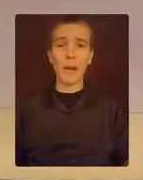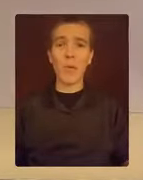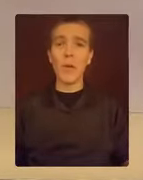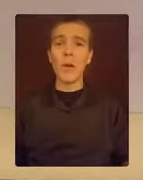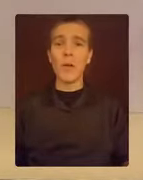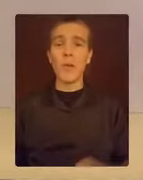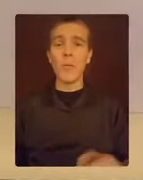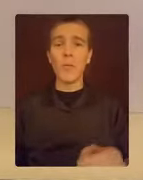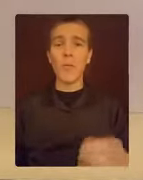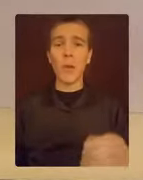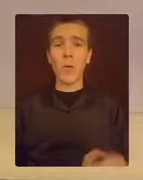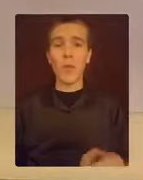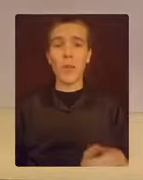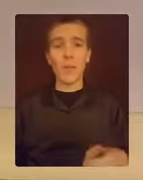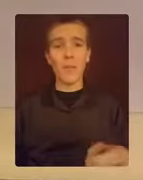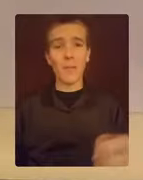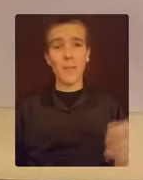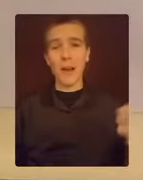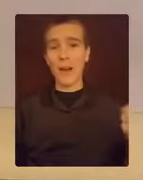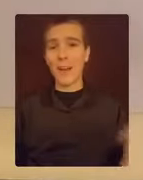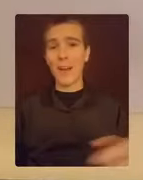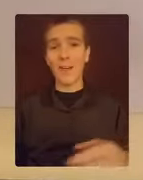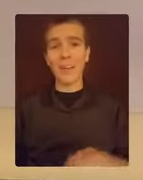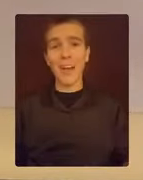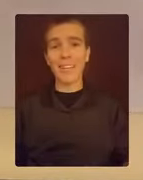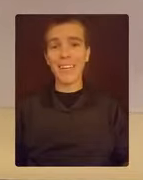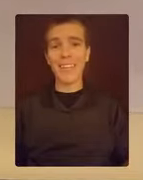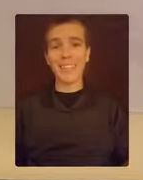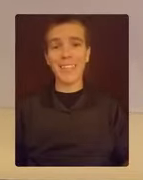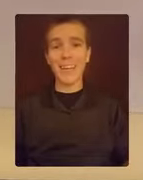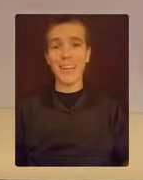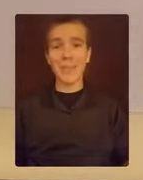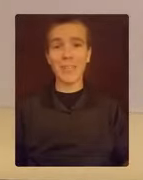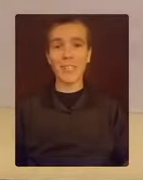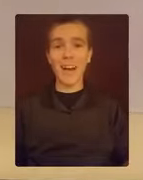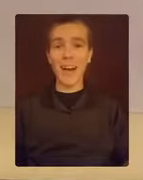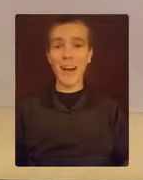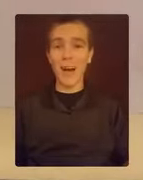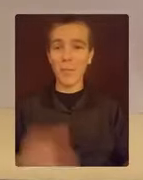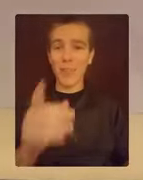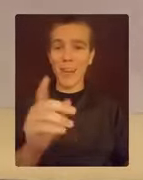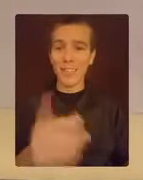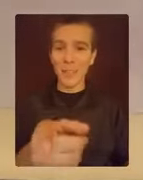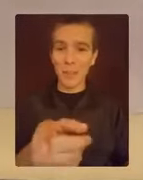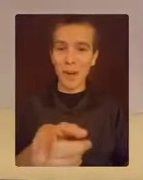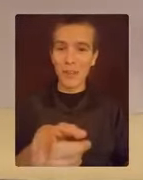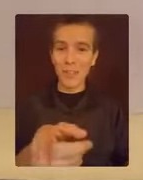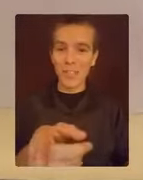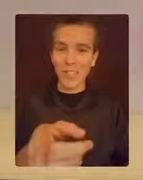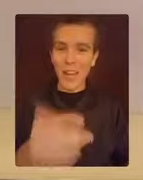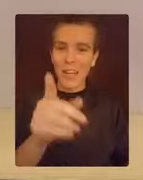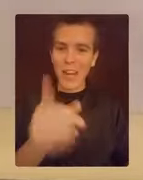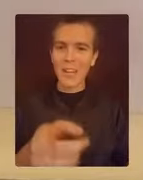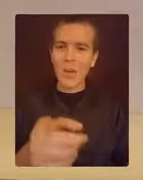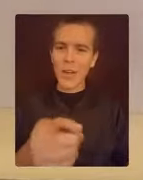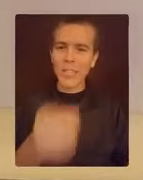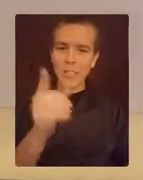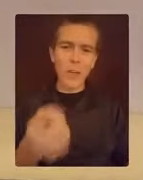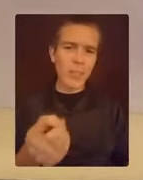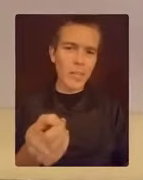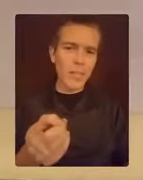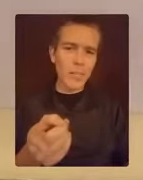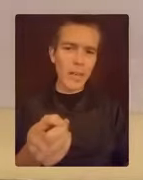And know that I heard a guy today. I was at the IHOP with actually Paul's. I don't